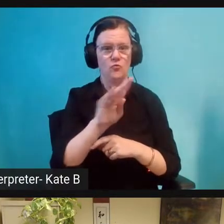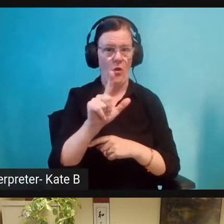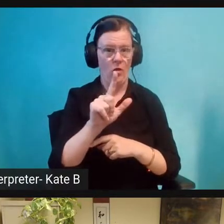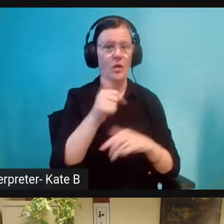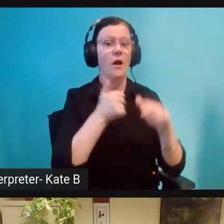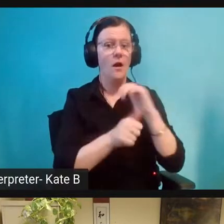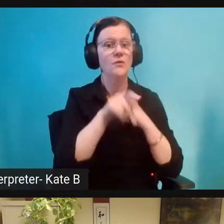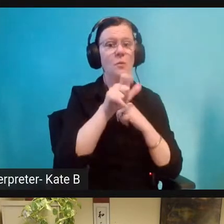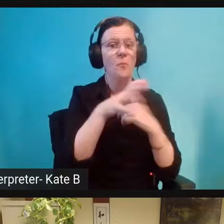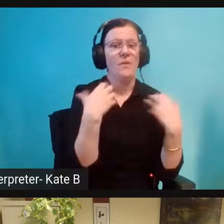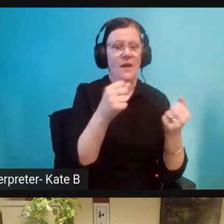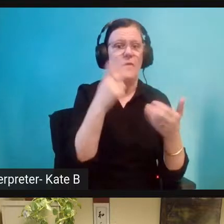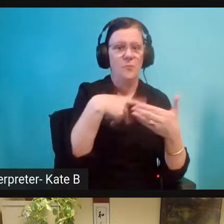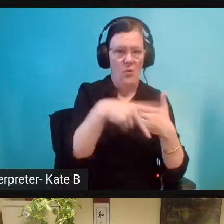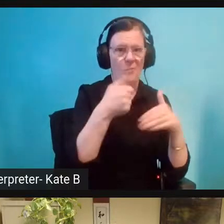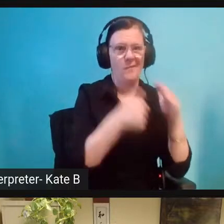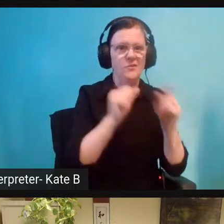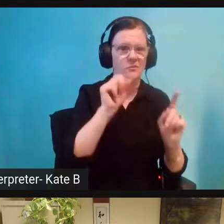at UW.